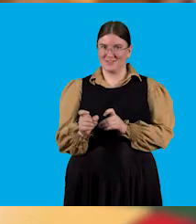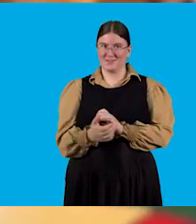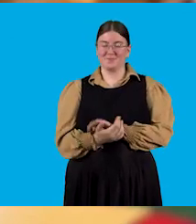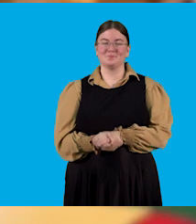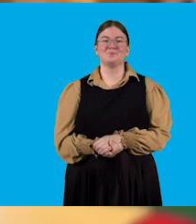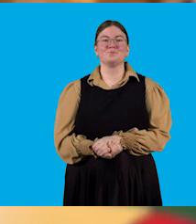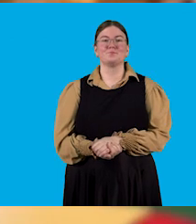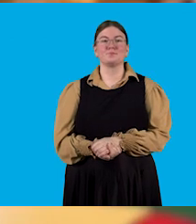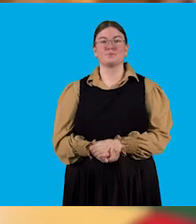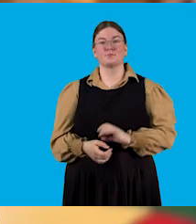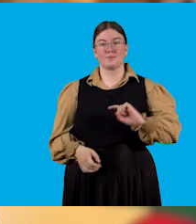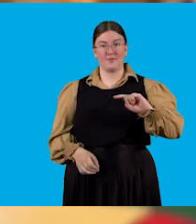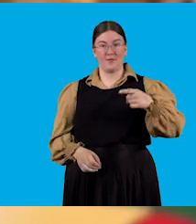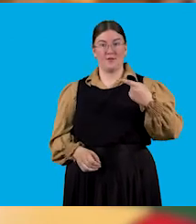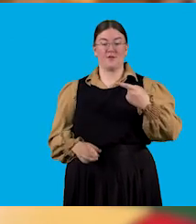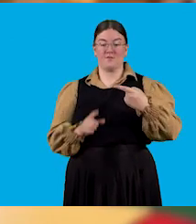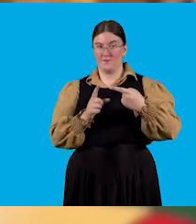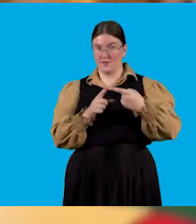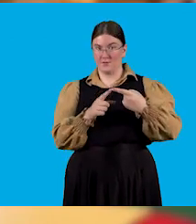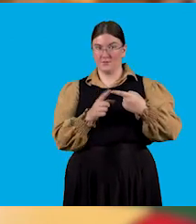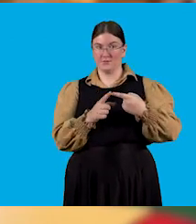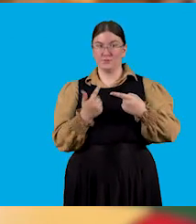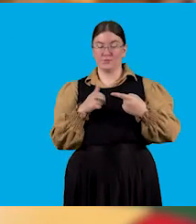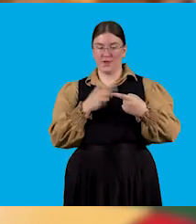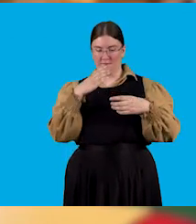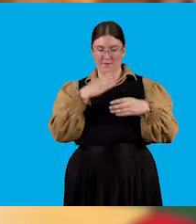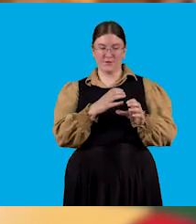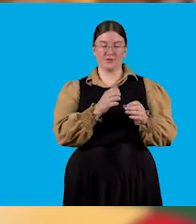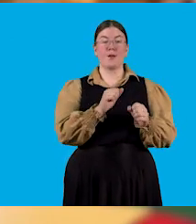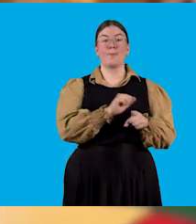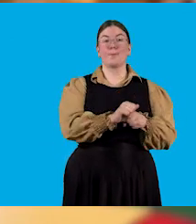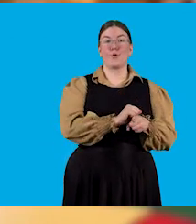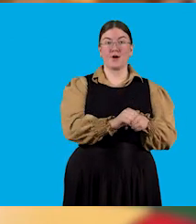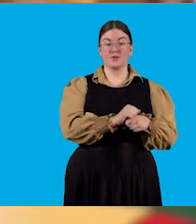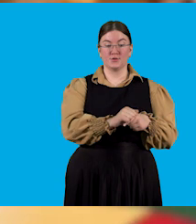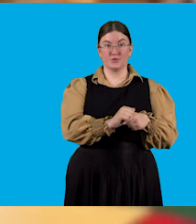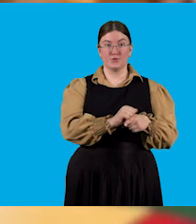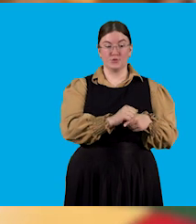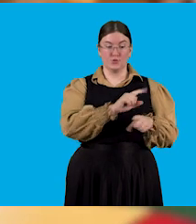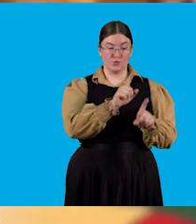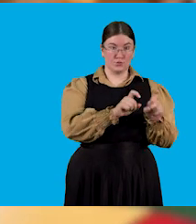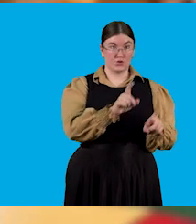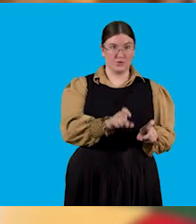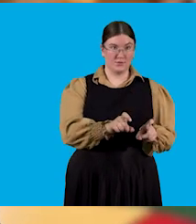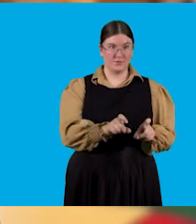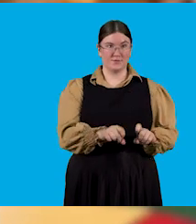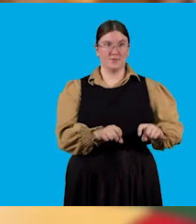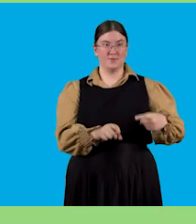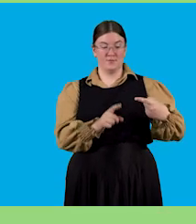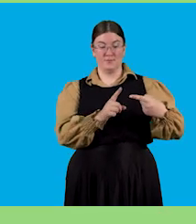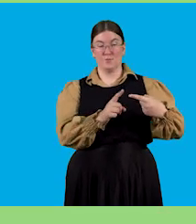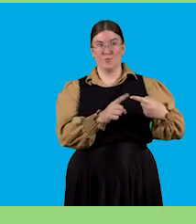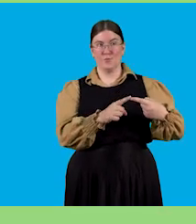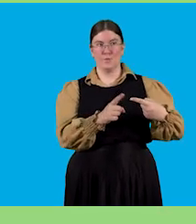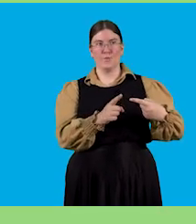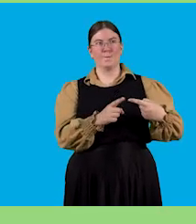questions. So the first part, we are looking at practice questions. And we have